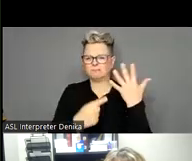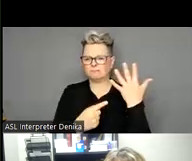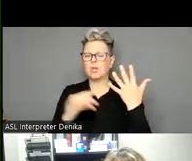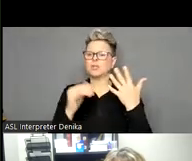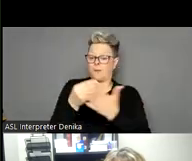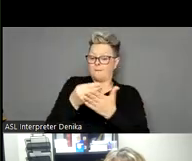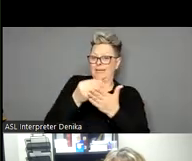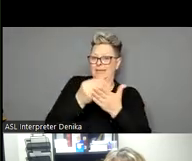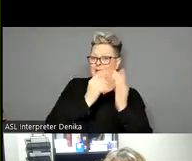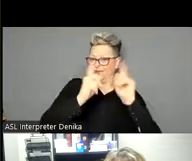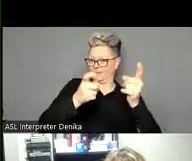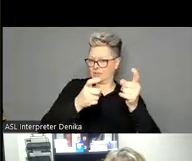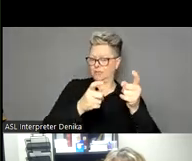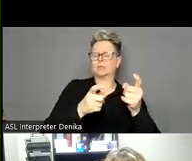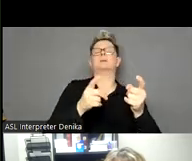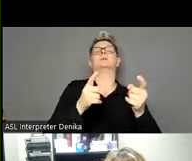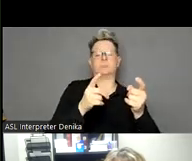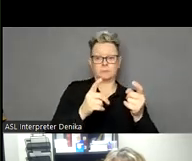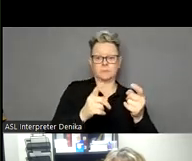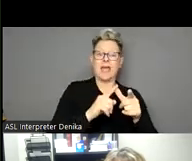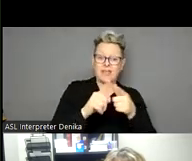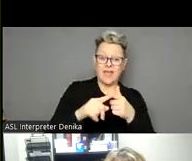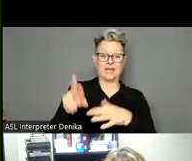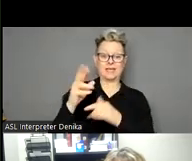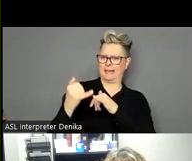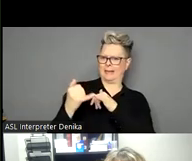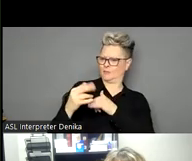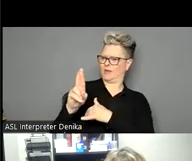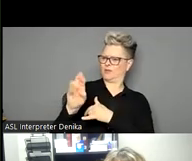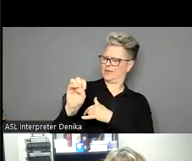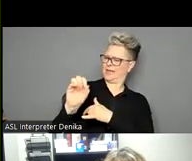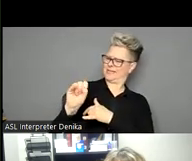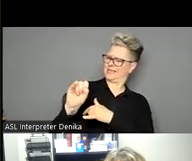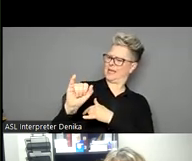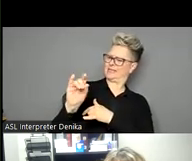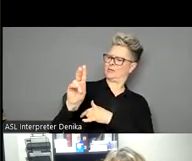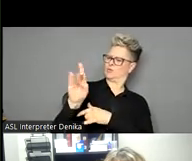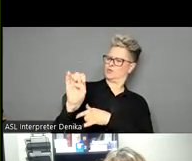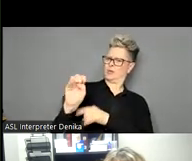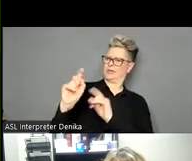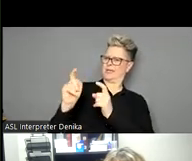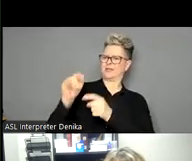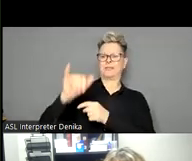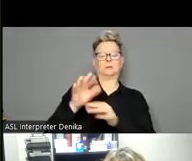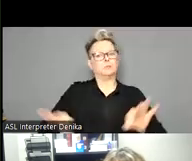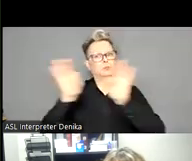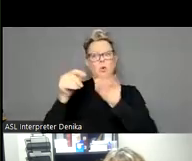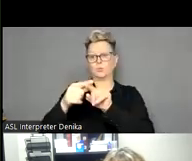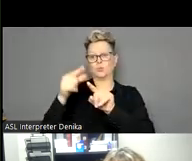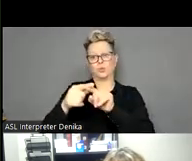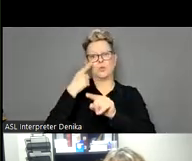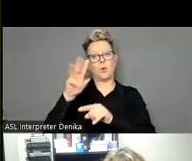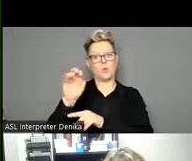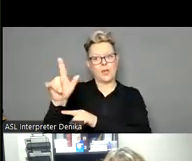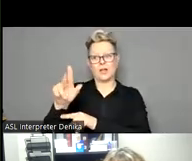amount of money, and then residuary gifts. So the residue is a very important word in a will. That's what